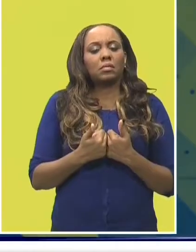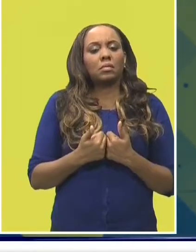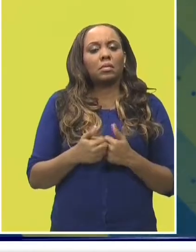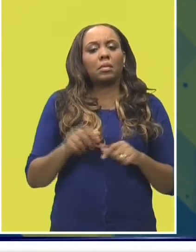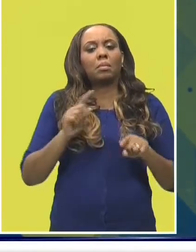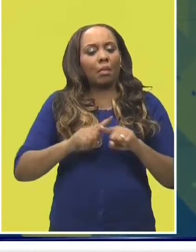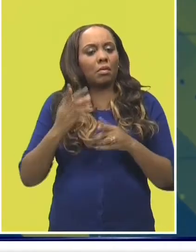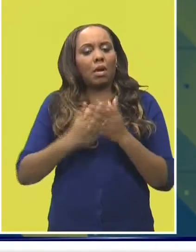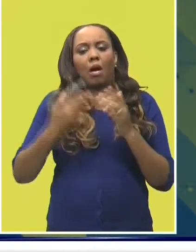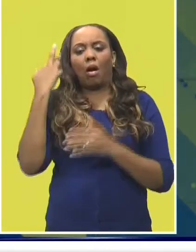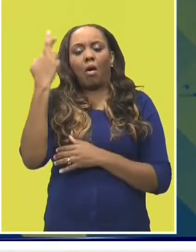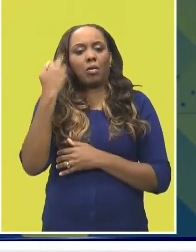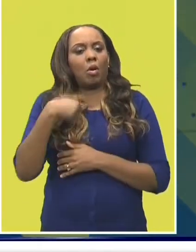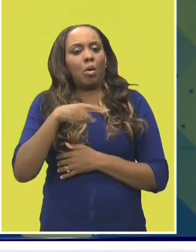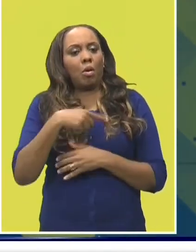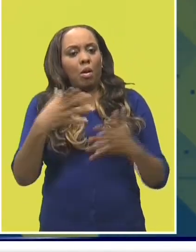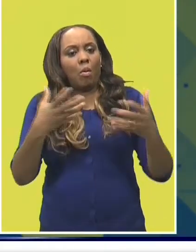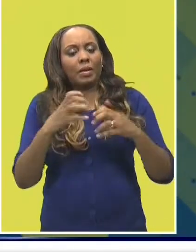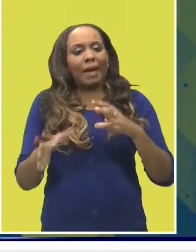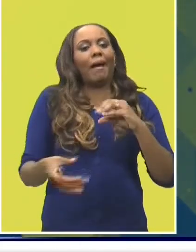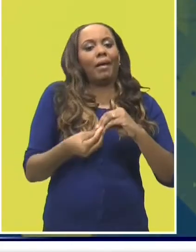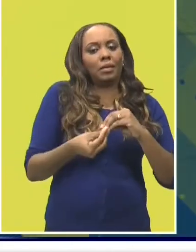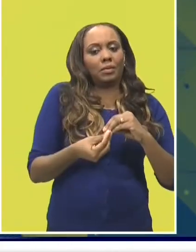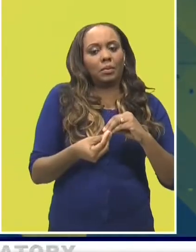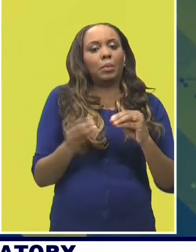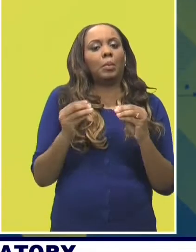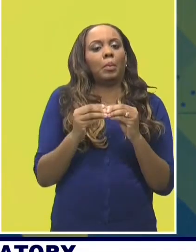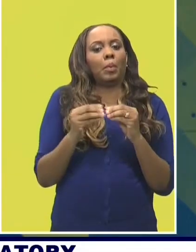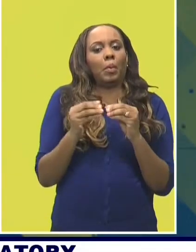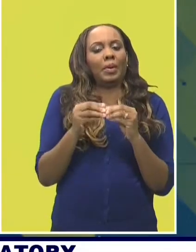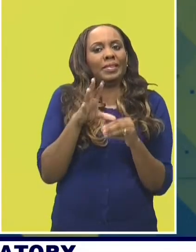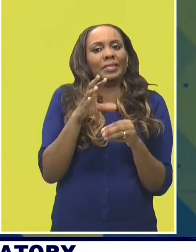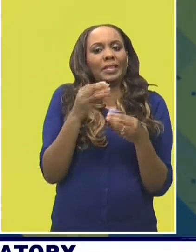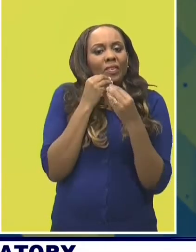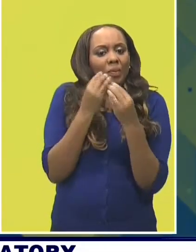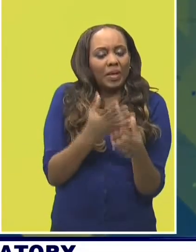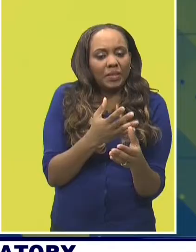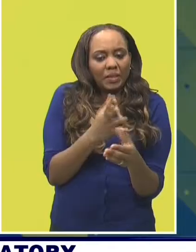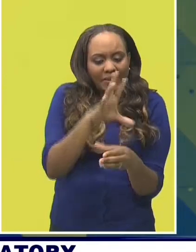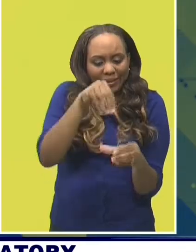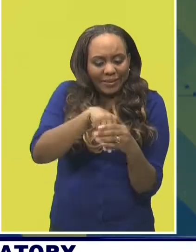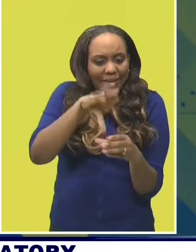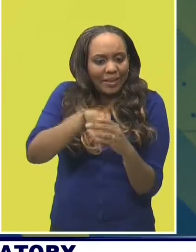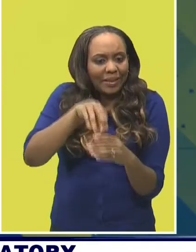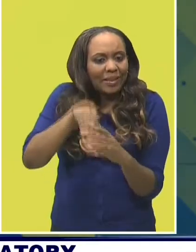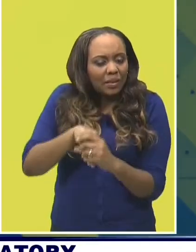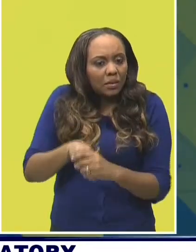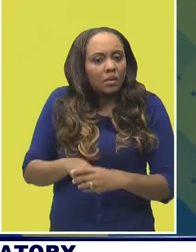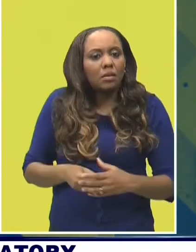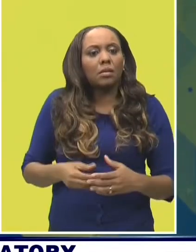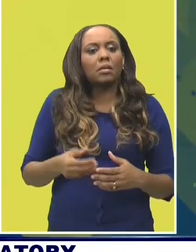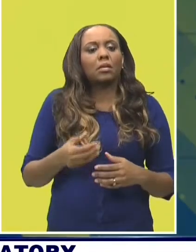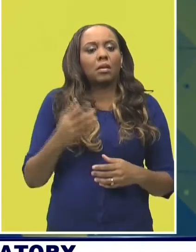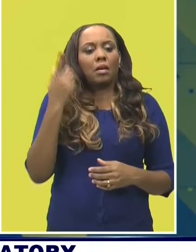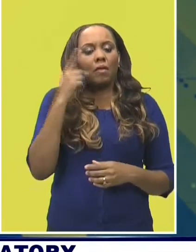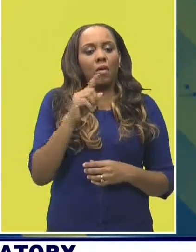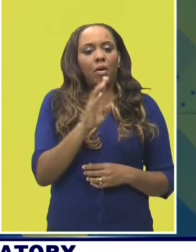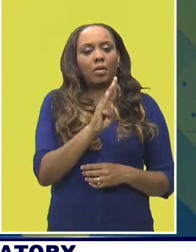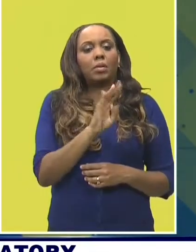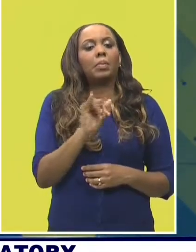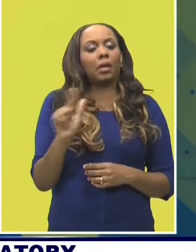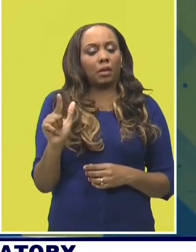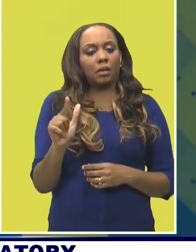reasons, we've decided to add to the Integrity in Public Life Bill several other statutory instruments because we recognize there was no